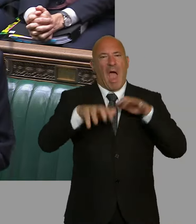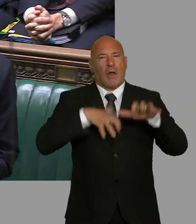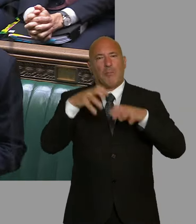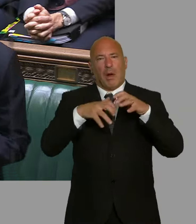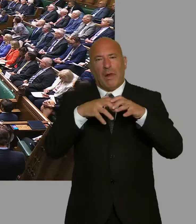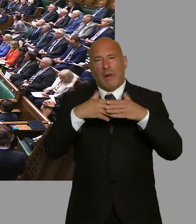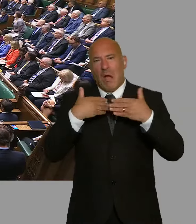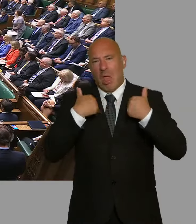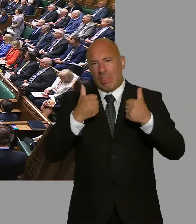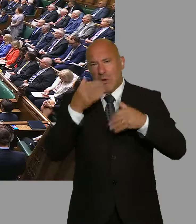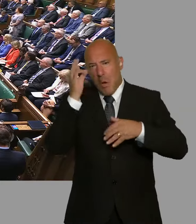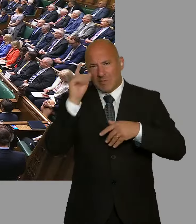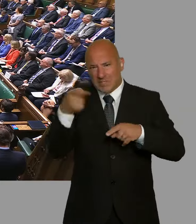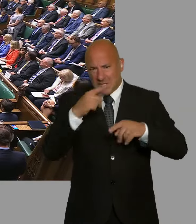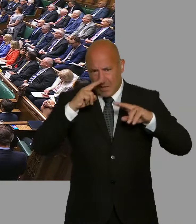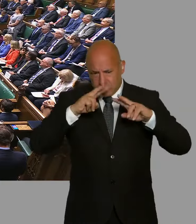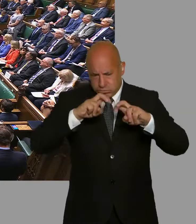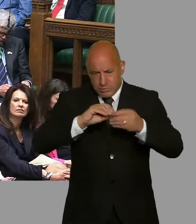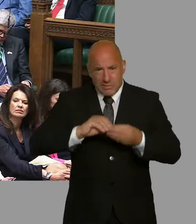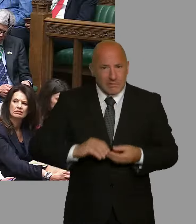week. Rachel Gilmore.